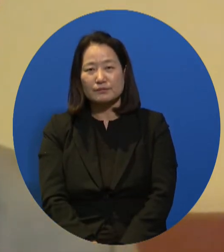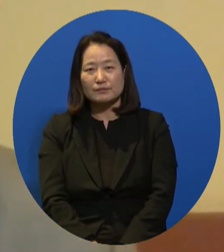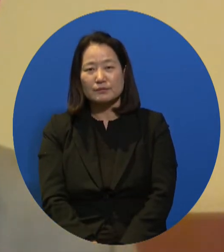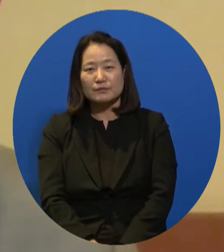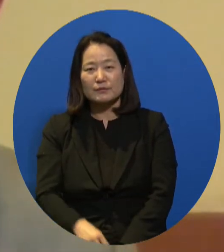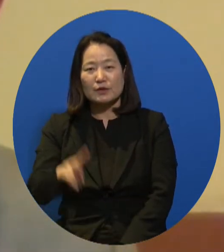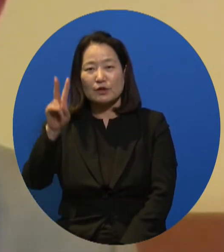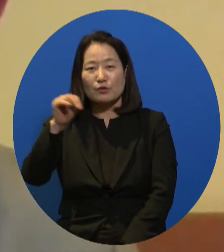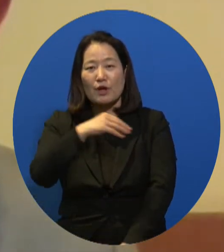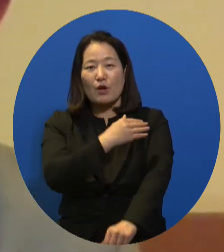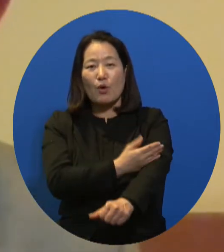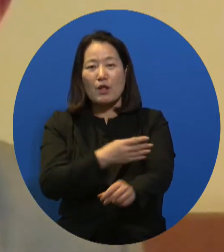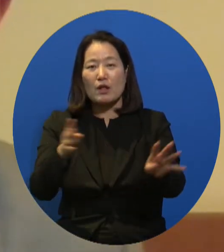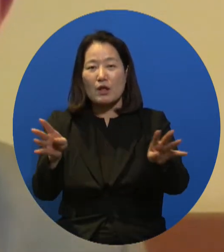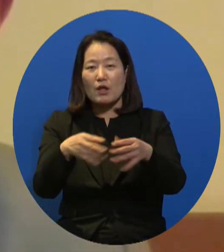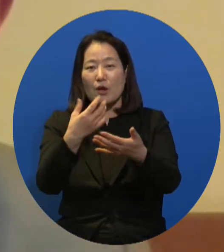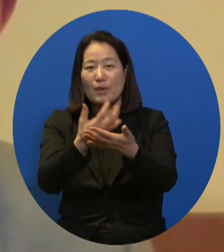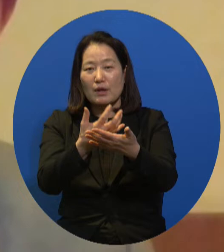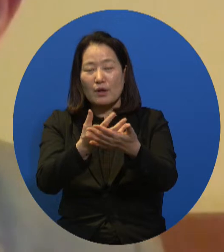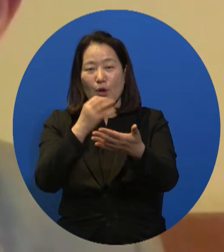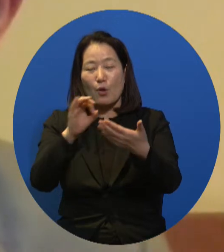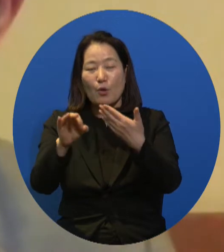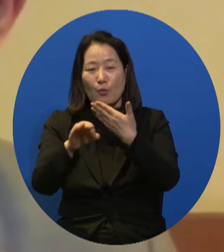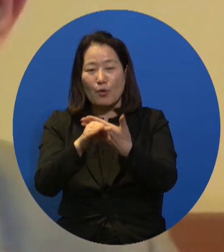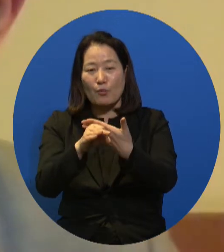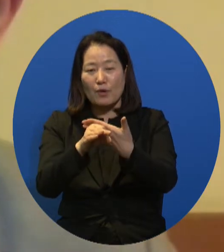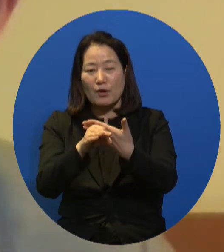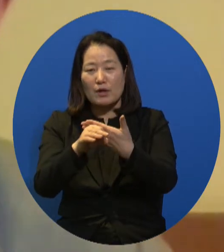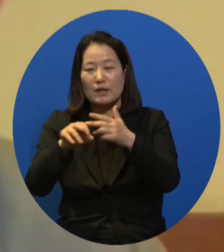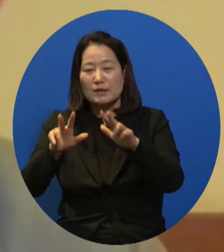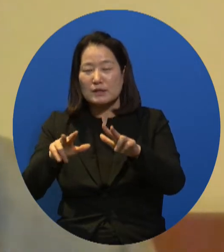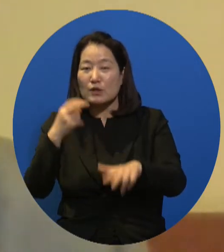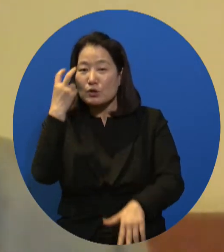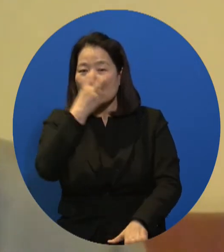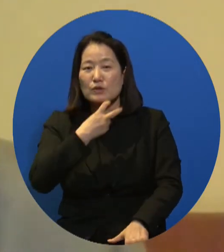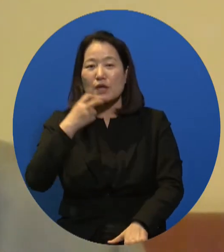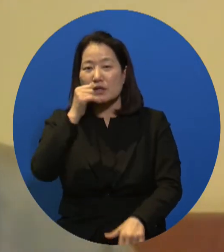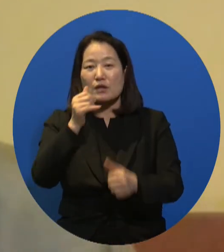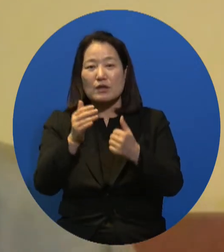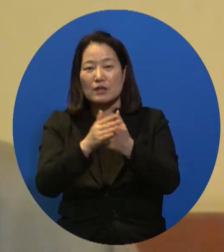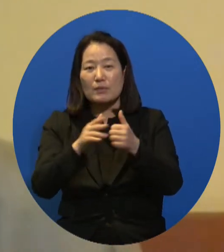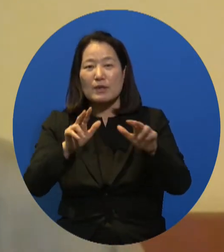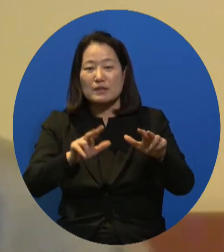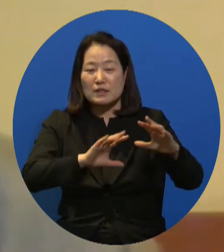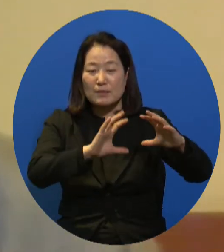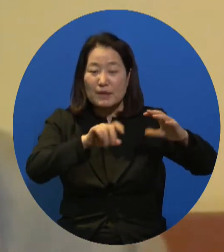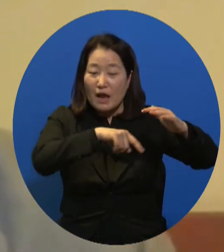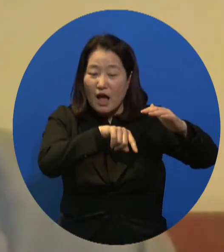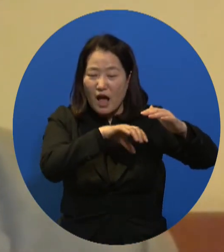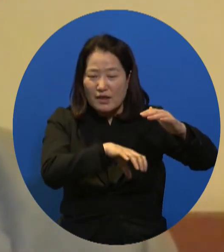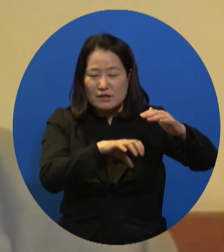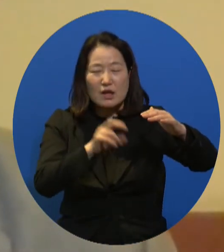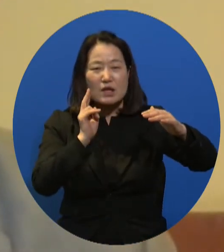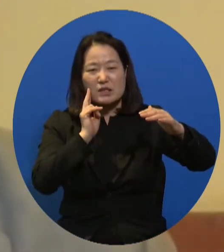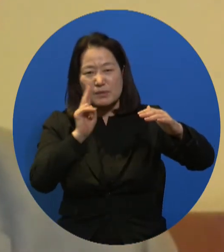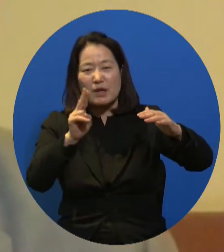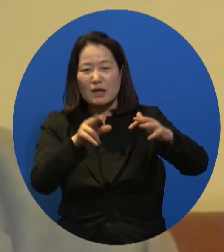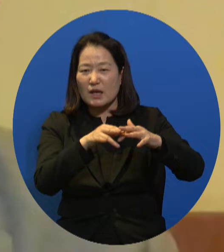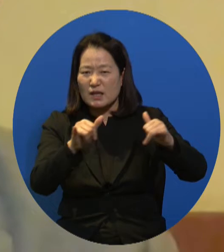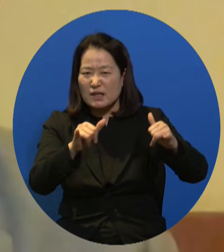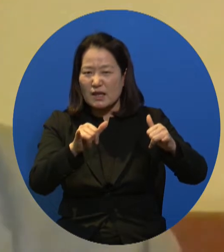of systematically silenced Hungarians with disabilities could finally be heard at the international